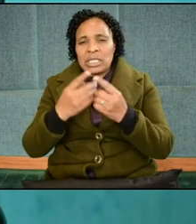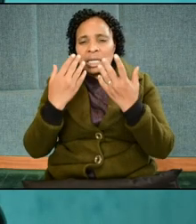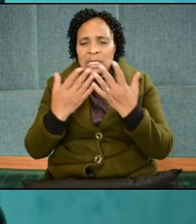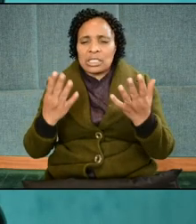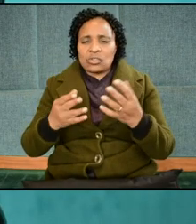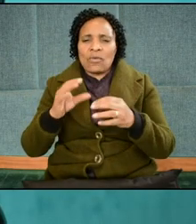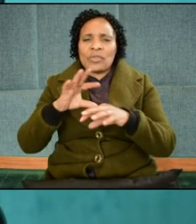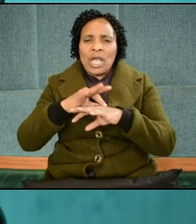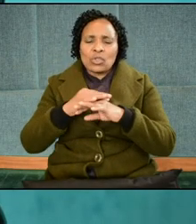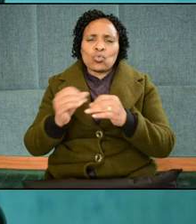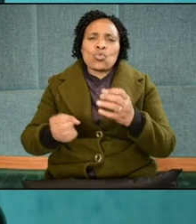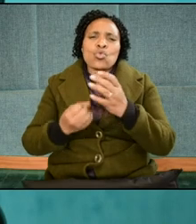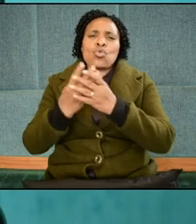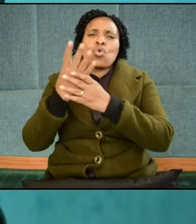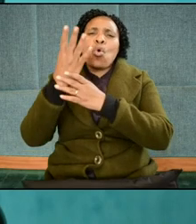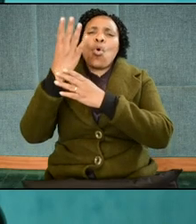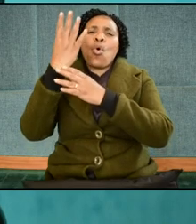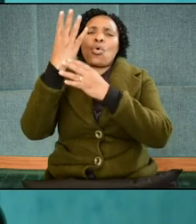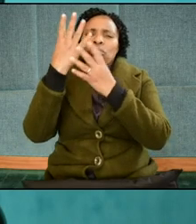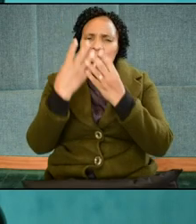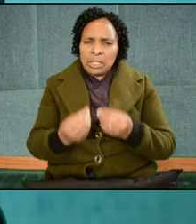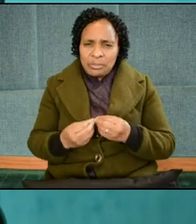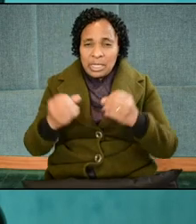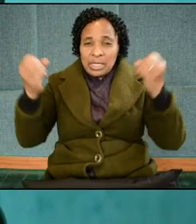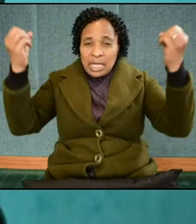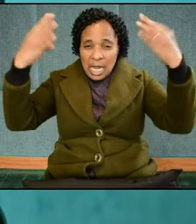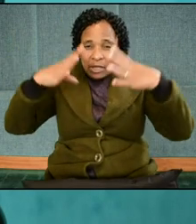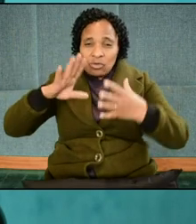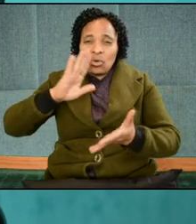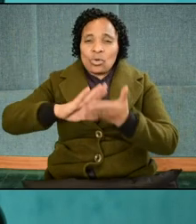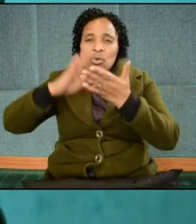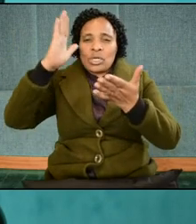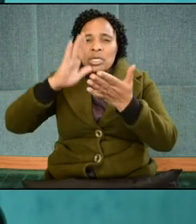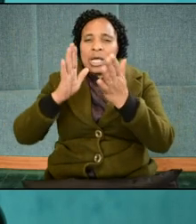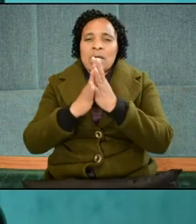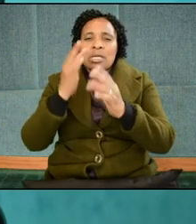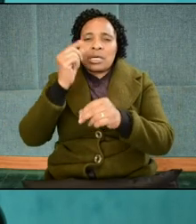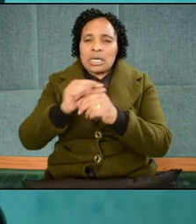earth will grow strangely dim in the light of your glory and grace.